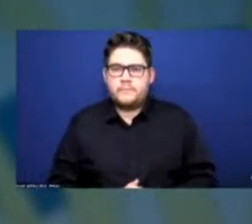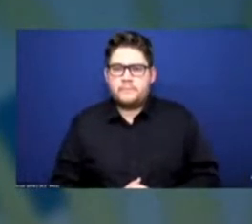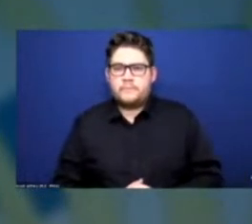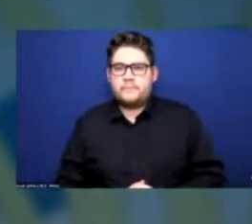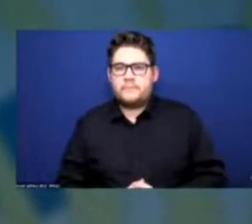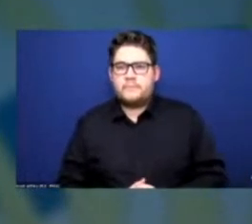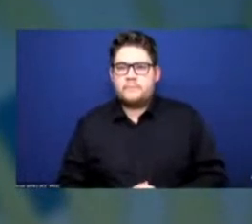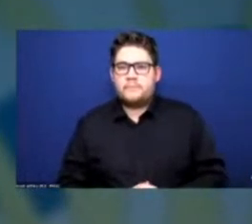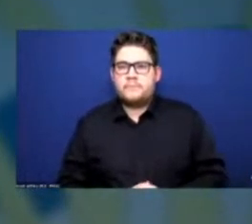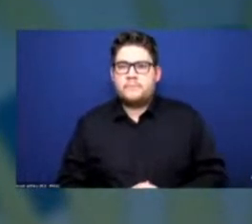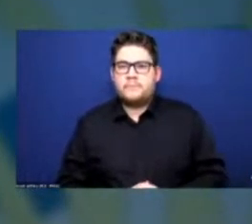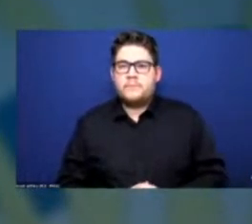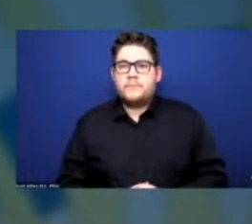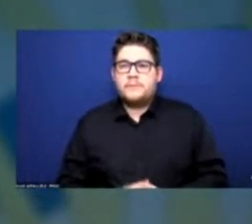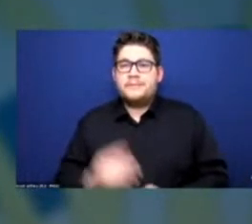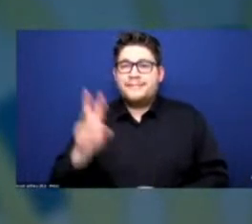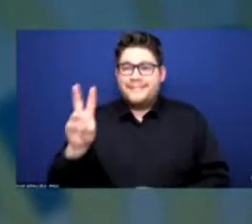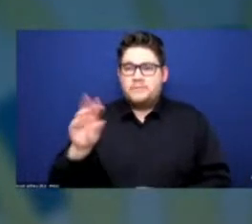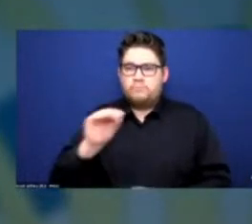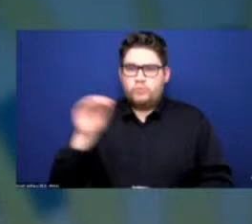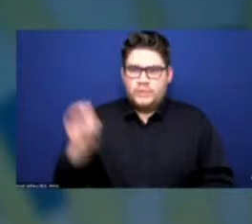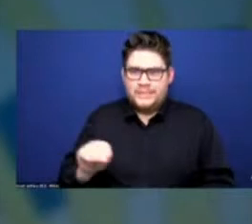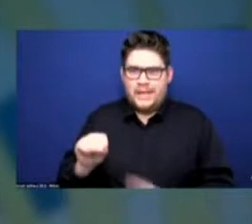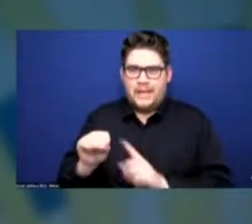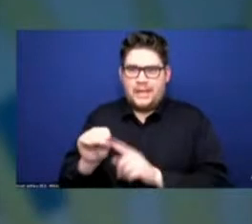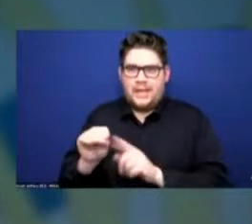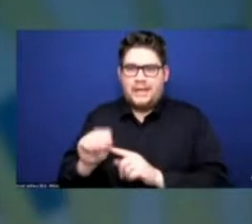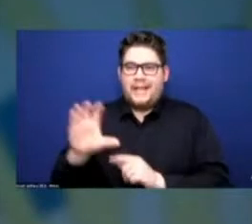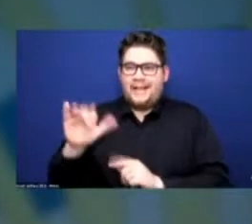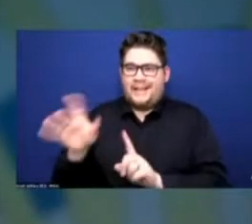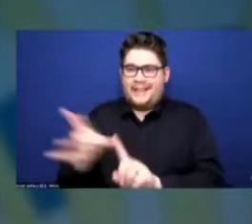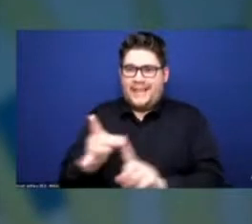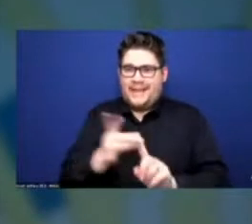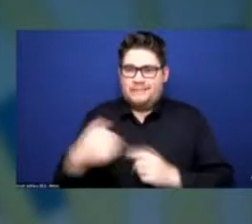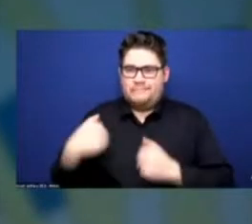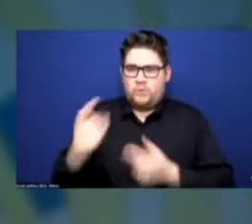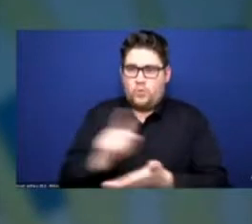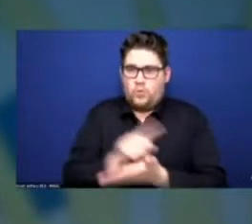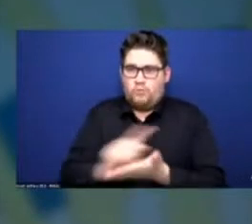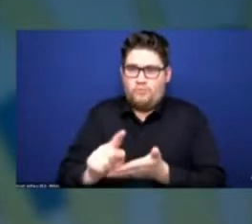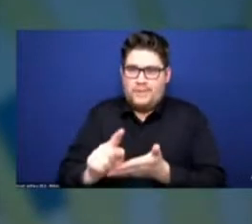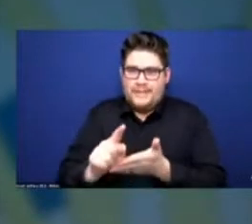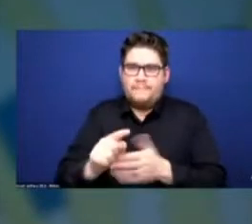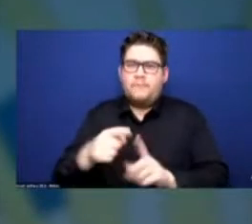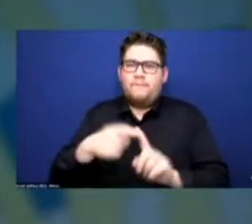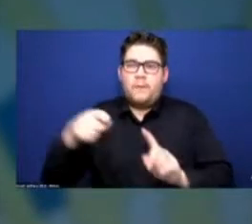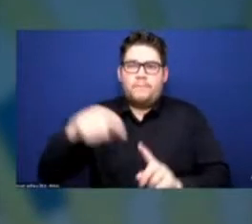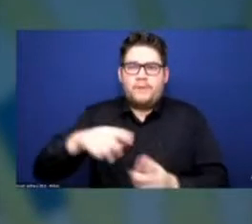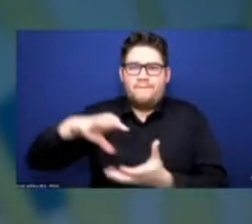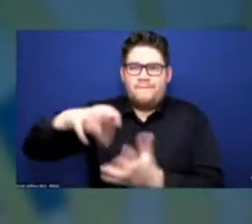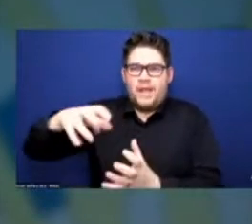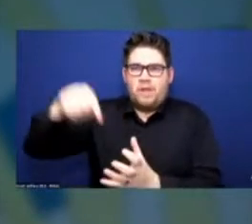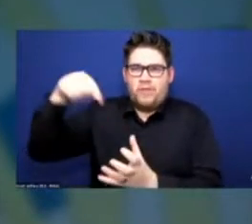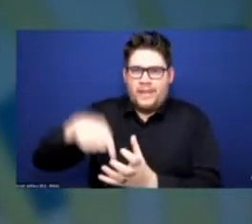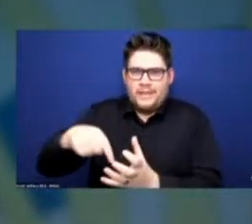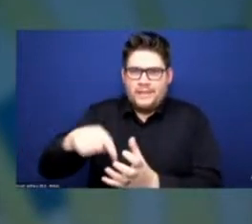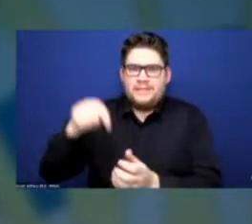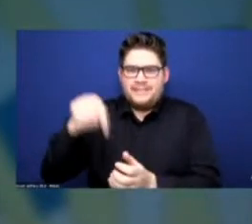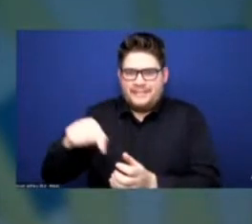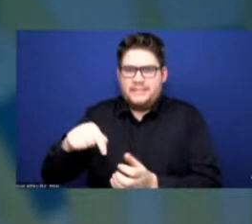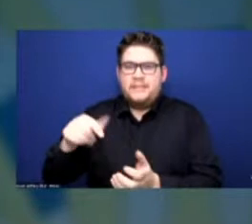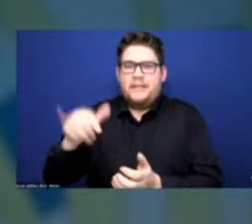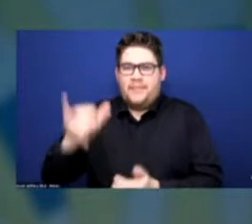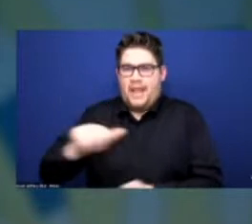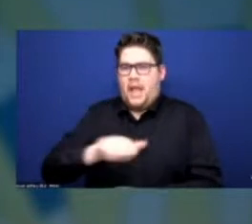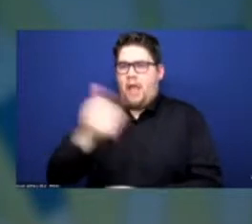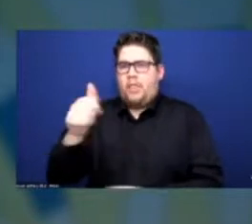a variant of concern versus the other types of other virus strains that are still causing infection. And so